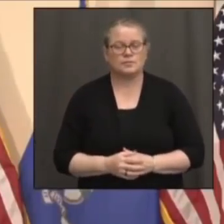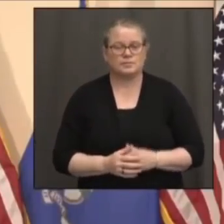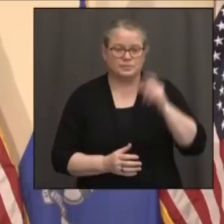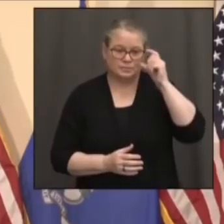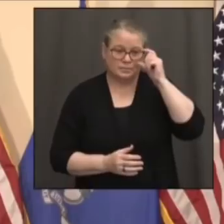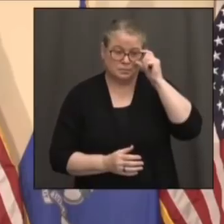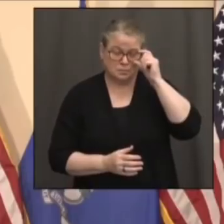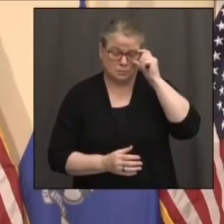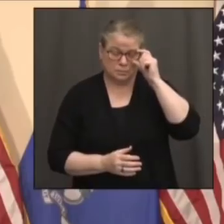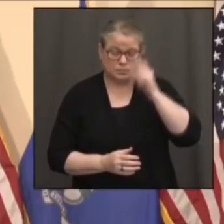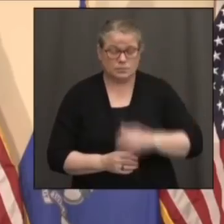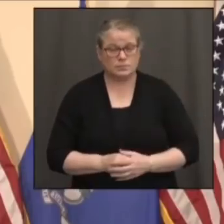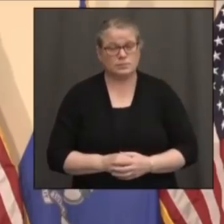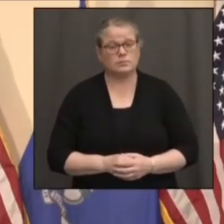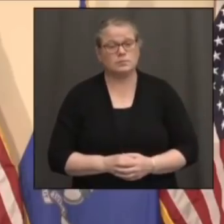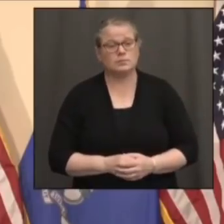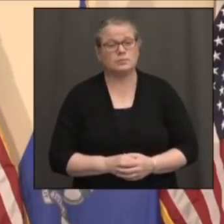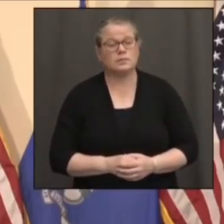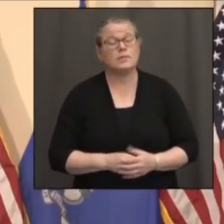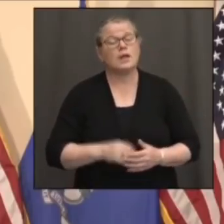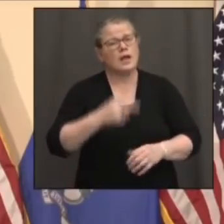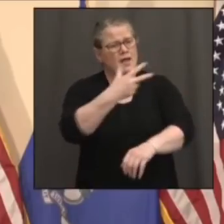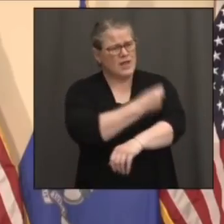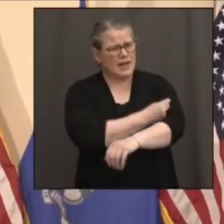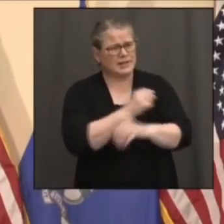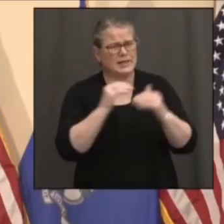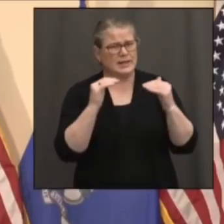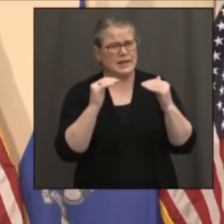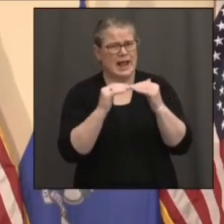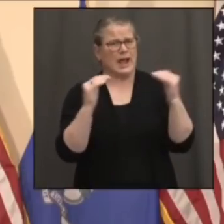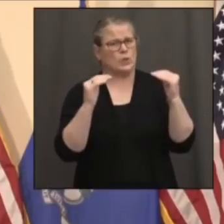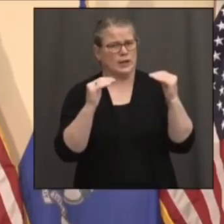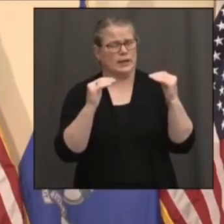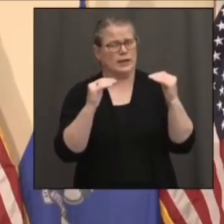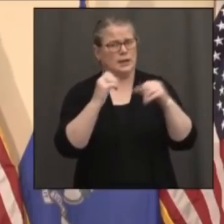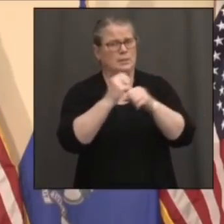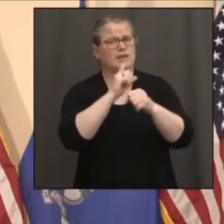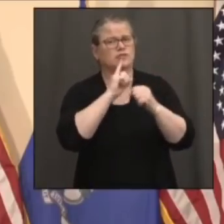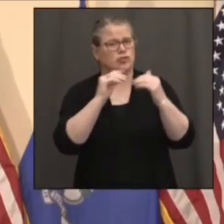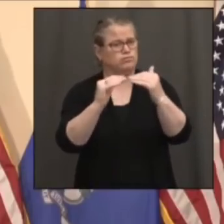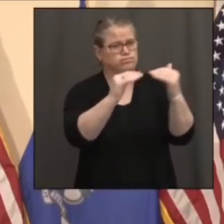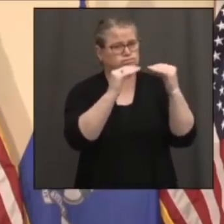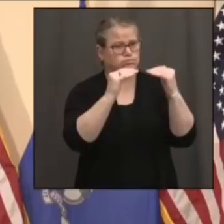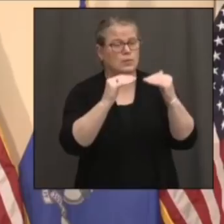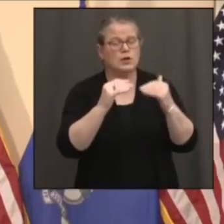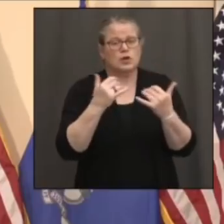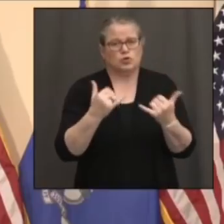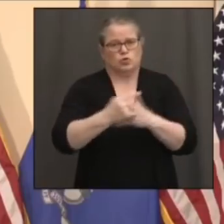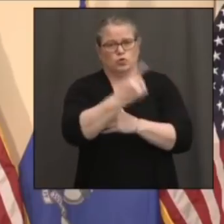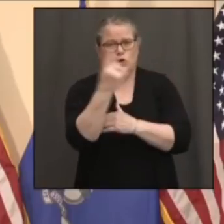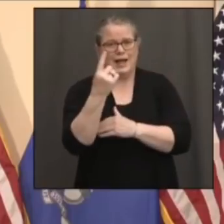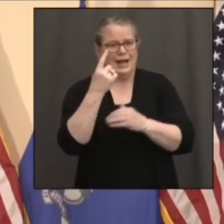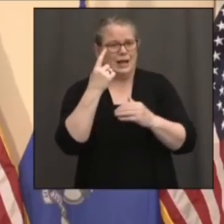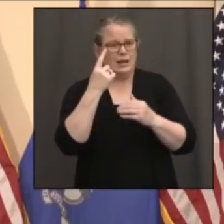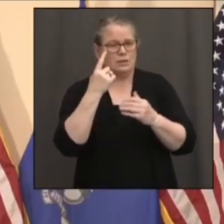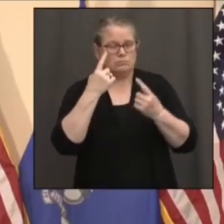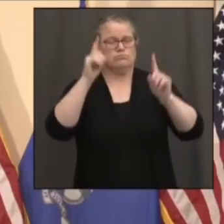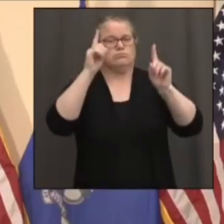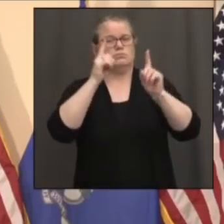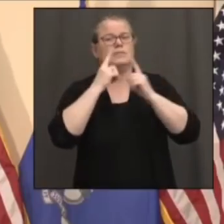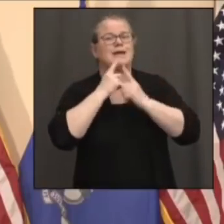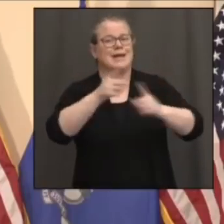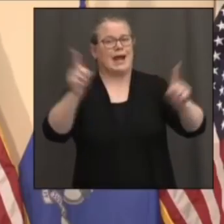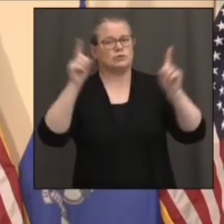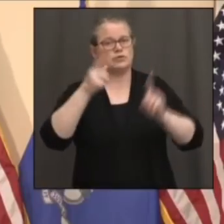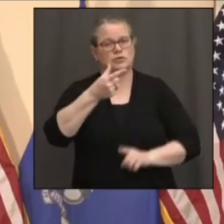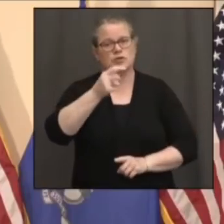the vaccine equity grants that were announced today, how much of that is now focused on